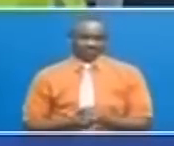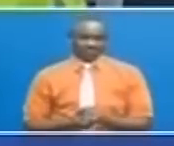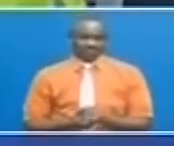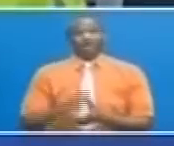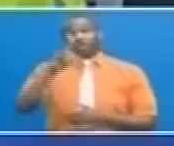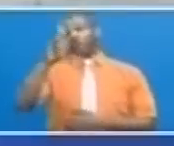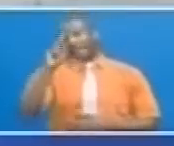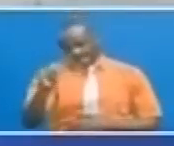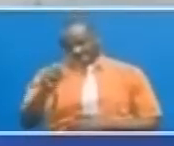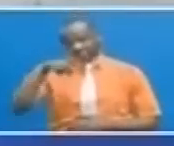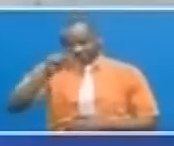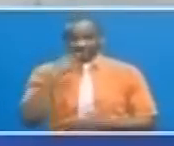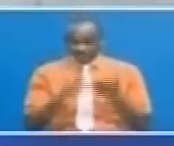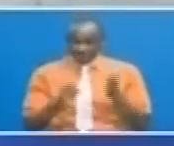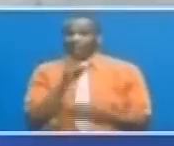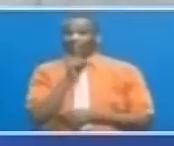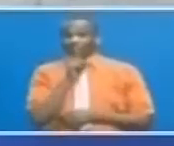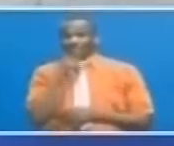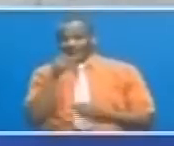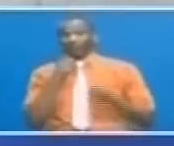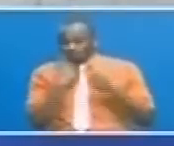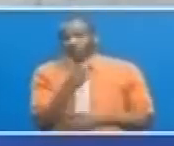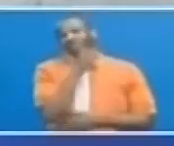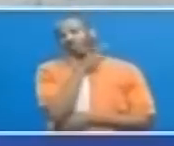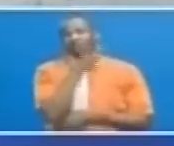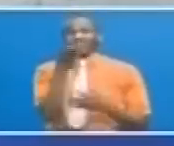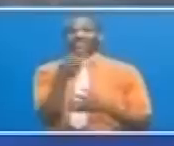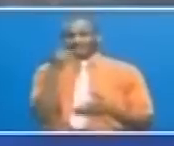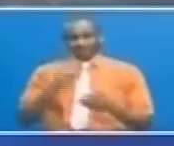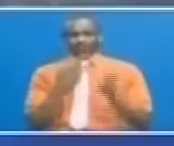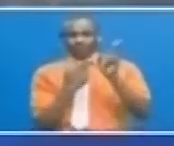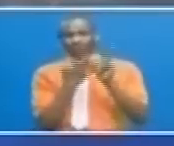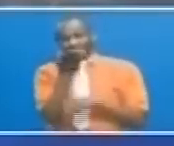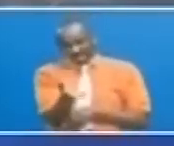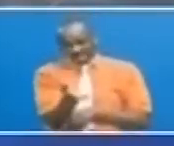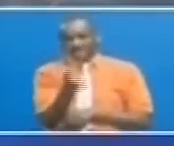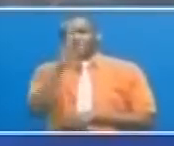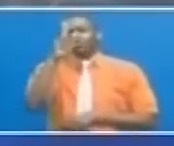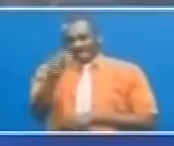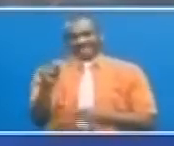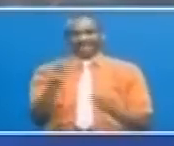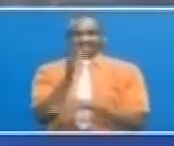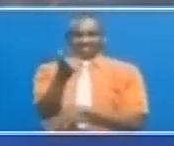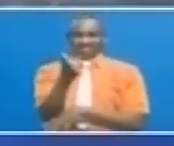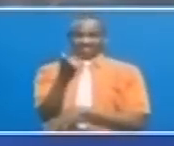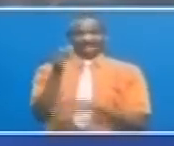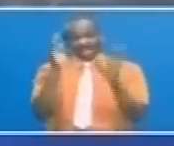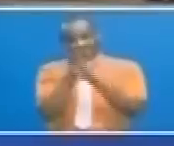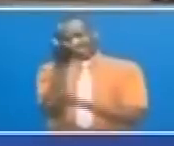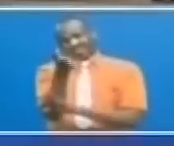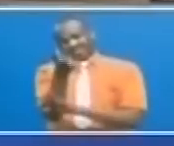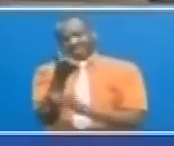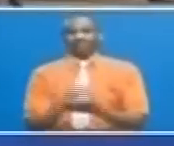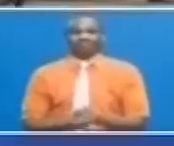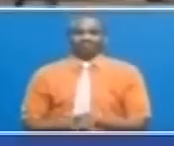The United Nations has broken its silence over the controversial cache of weapons in UN-branded armored vehicles seized in a Norwegian